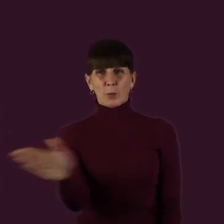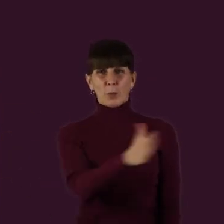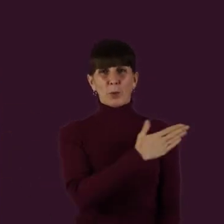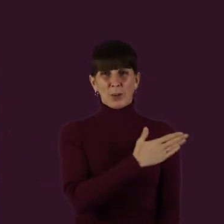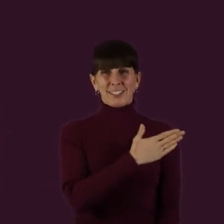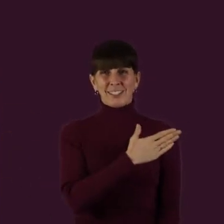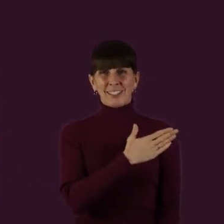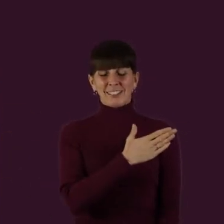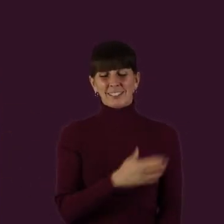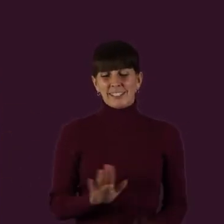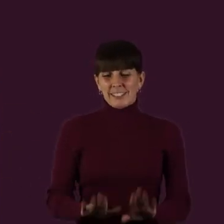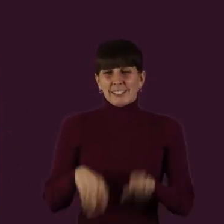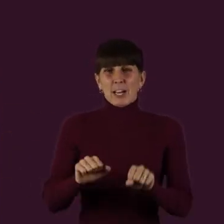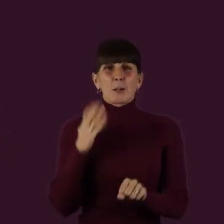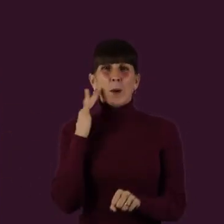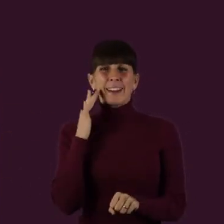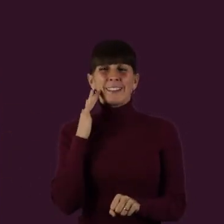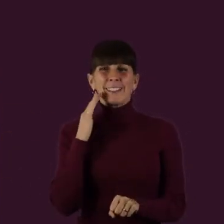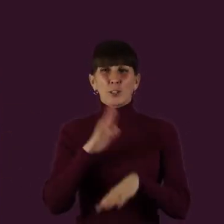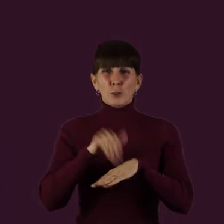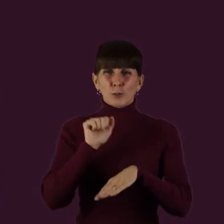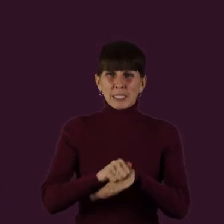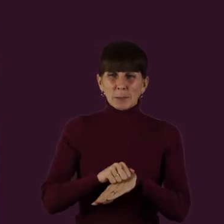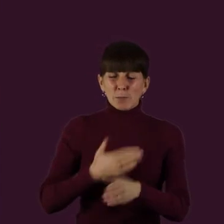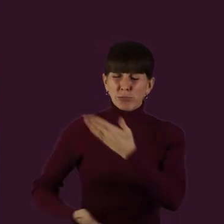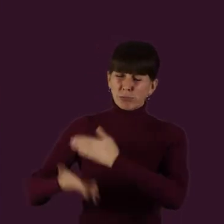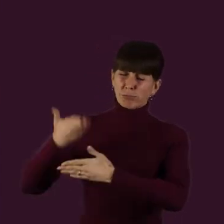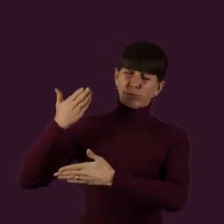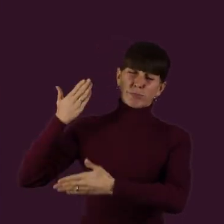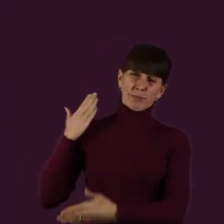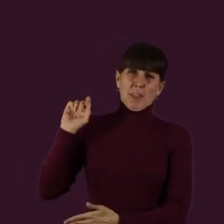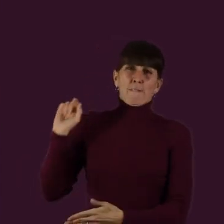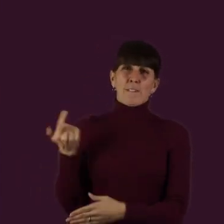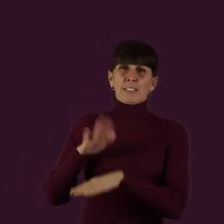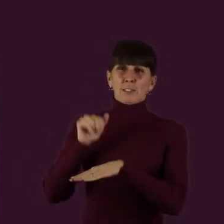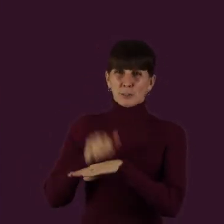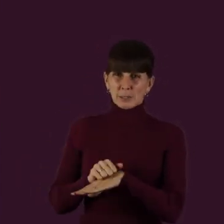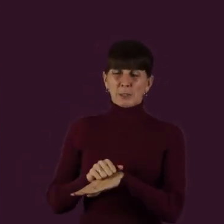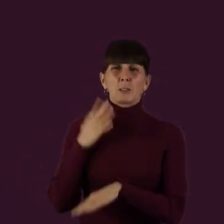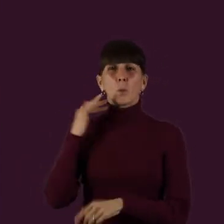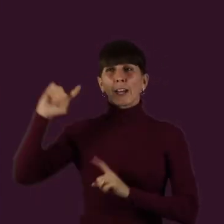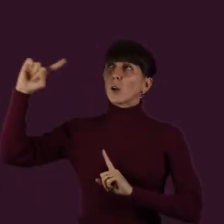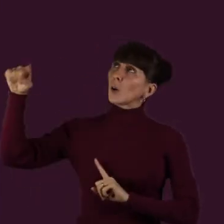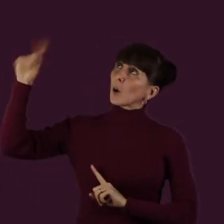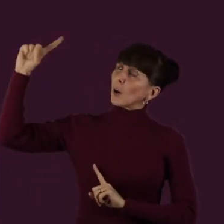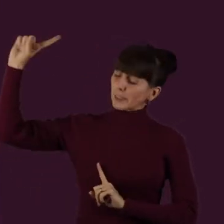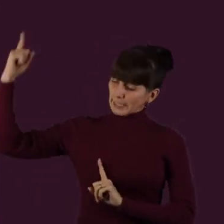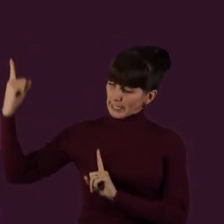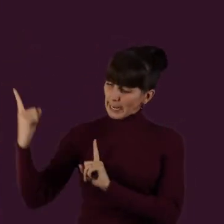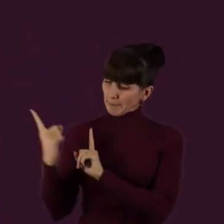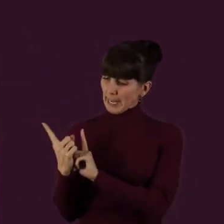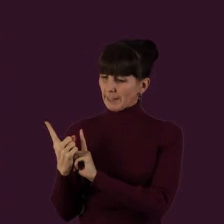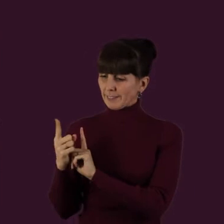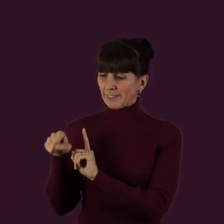that first Christmas when God joined the shepherds where they were, when he invited them to come and